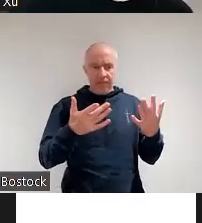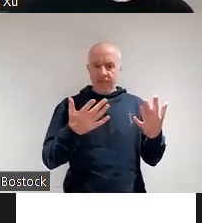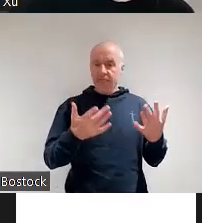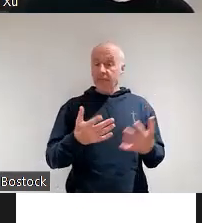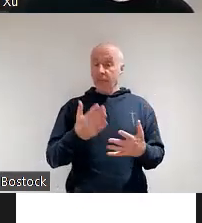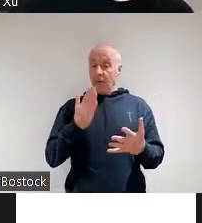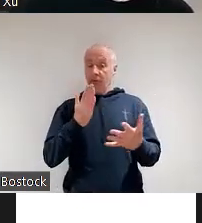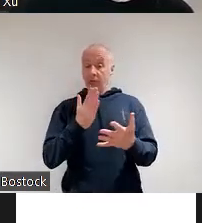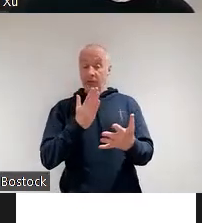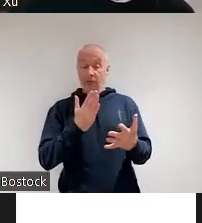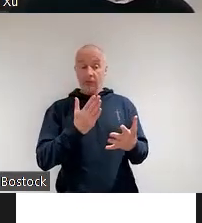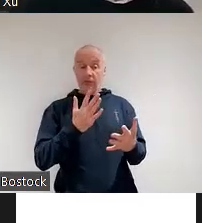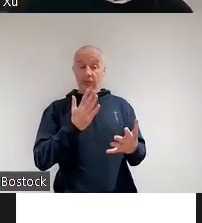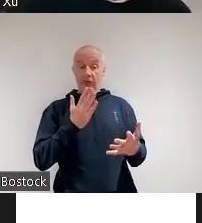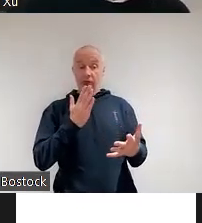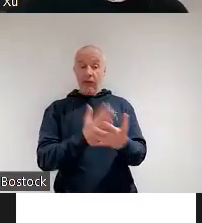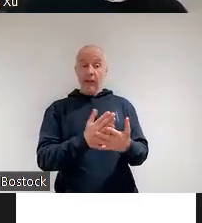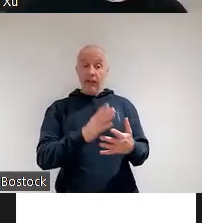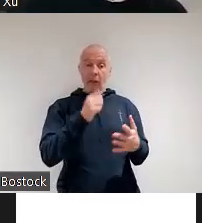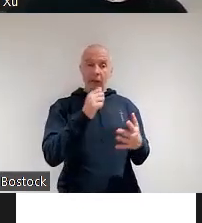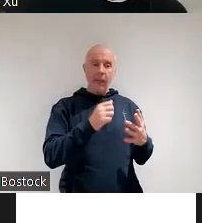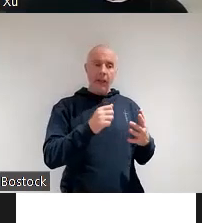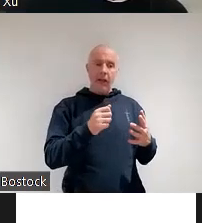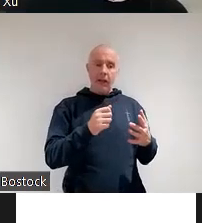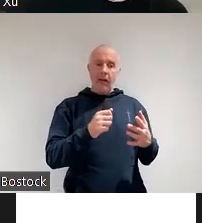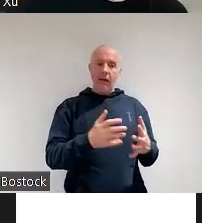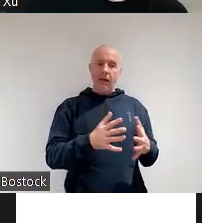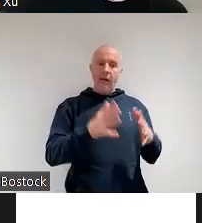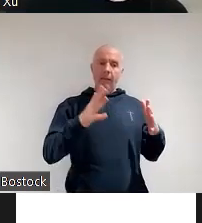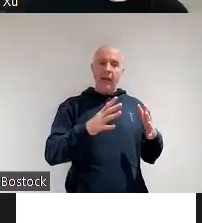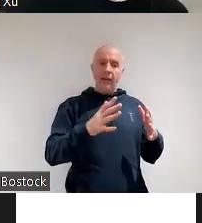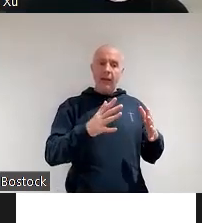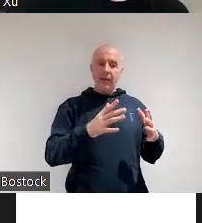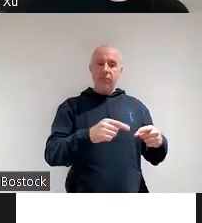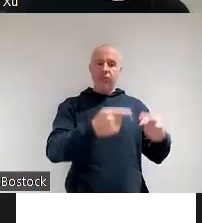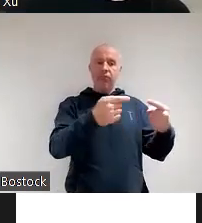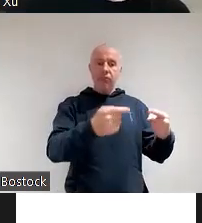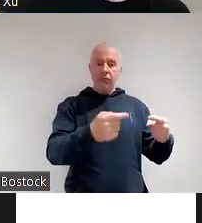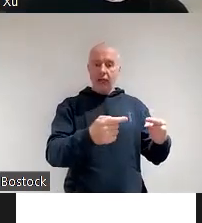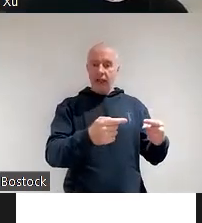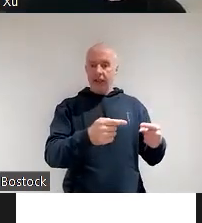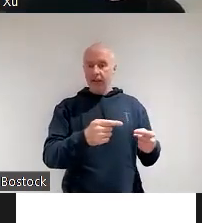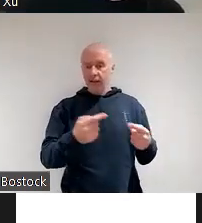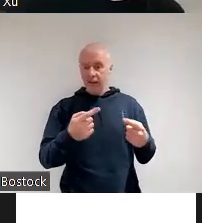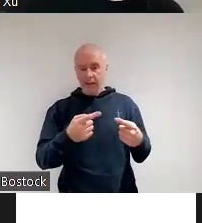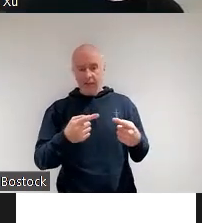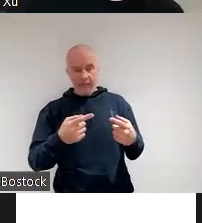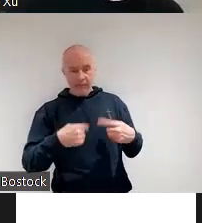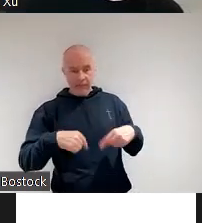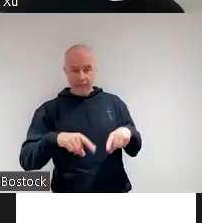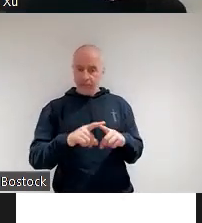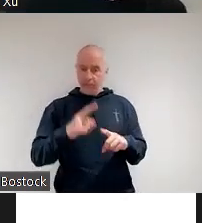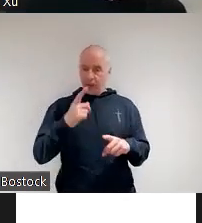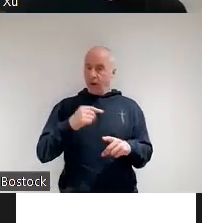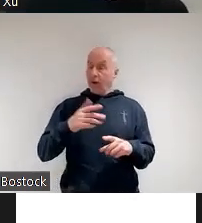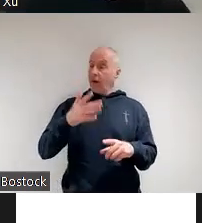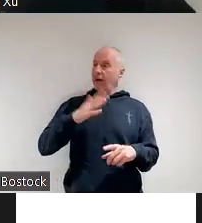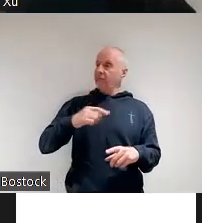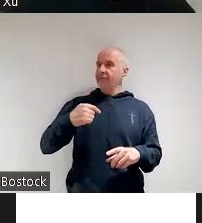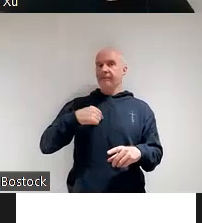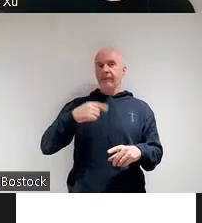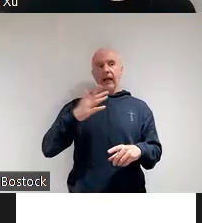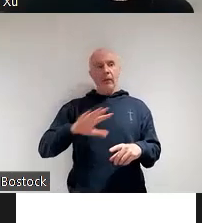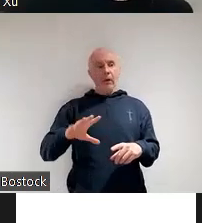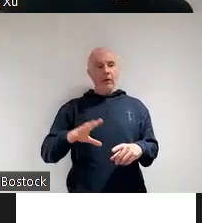realistic on that. This is going to be a challenge on all the infrastructures. So this is why we couldn't simply say, you know what, I want to dig